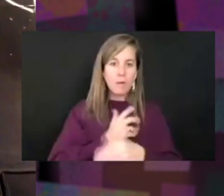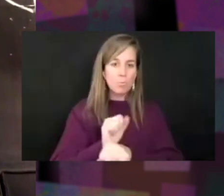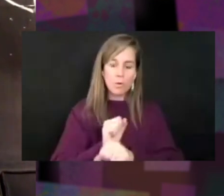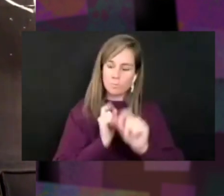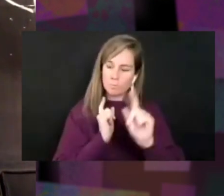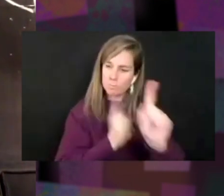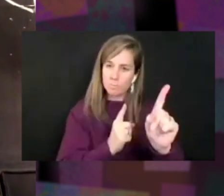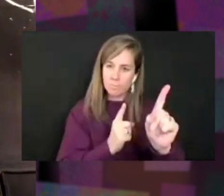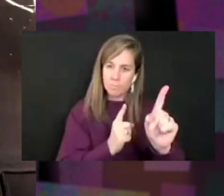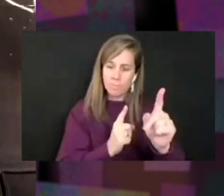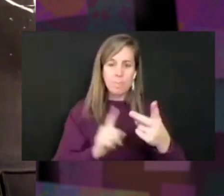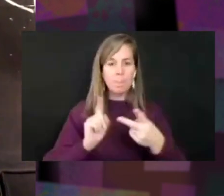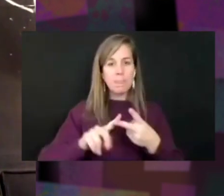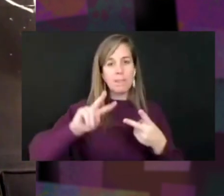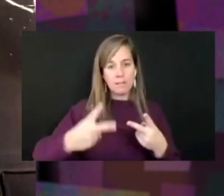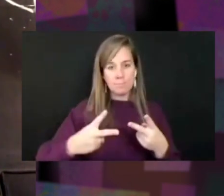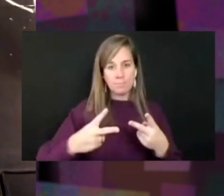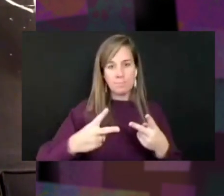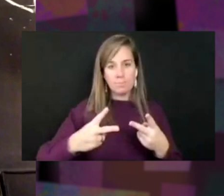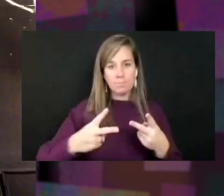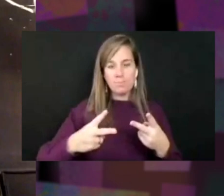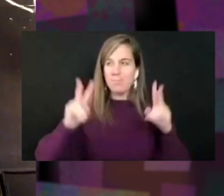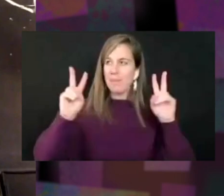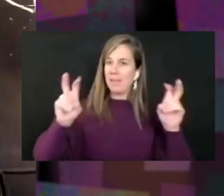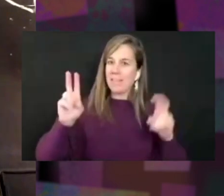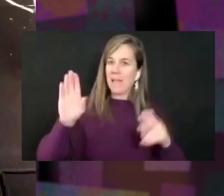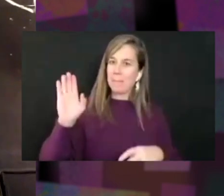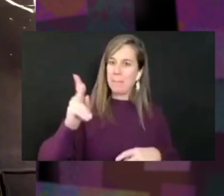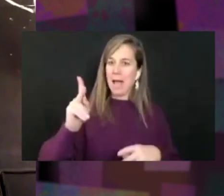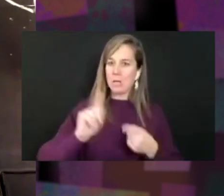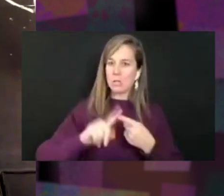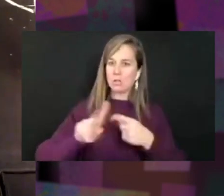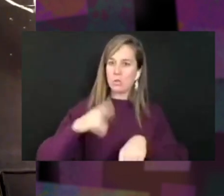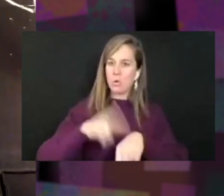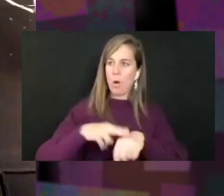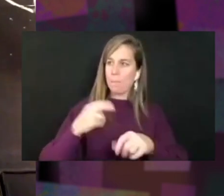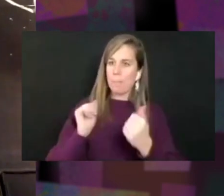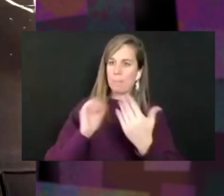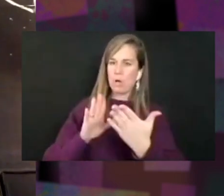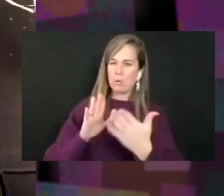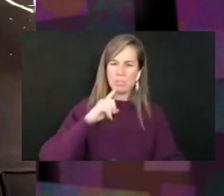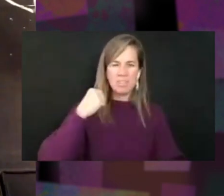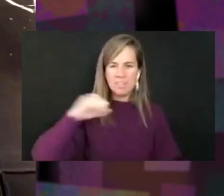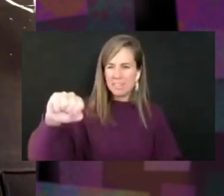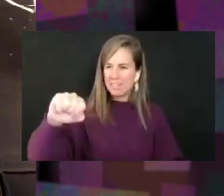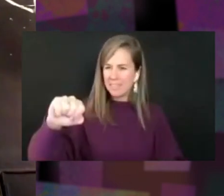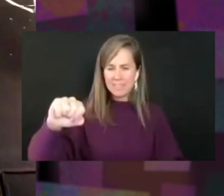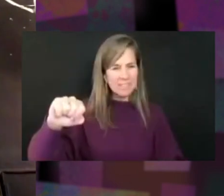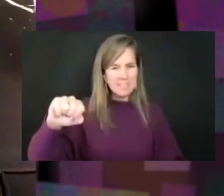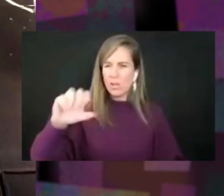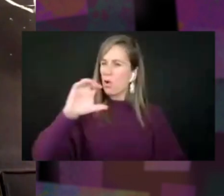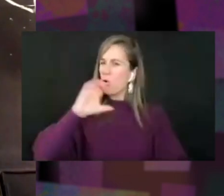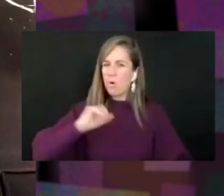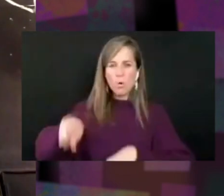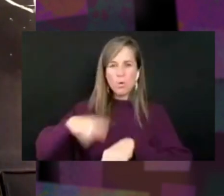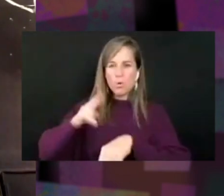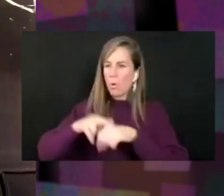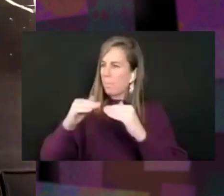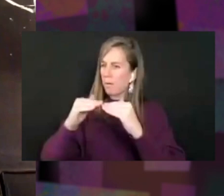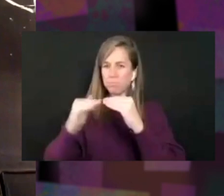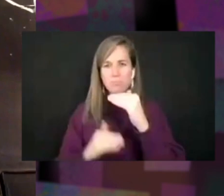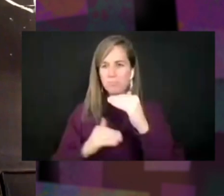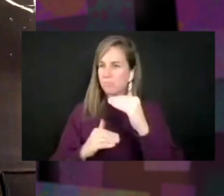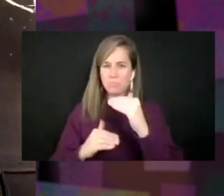Second, we resisted a back to normal approach because the old normal was unjust and built on the backs